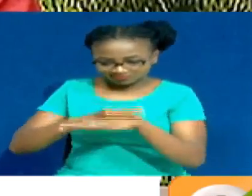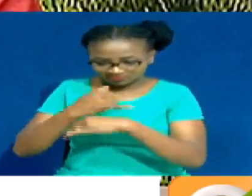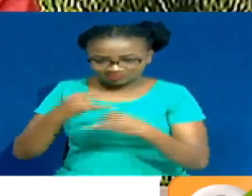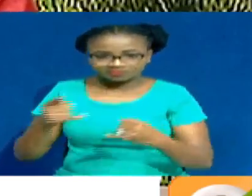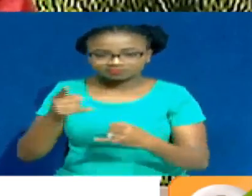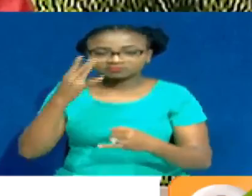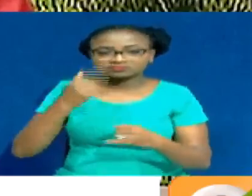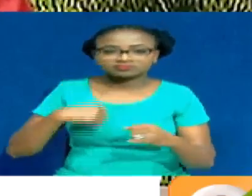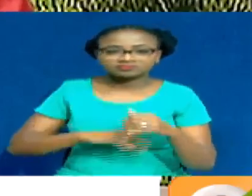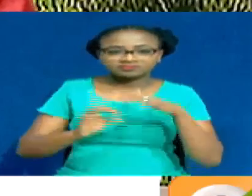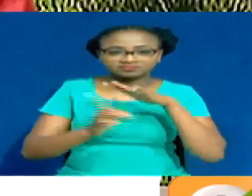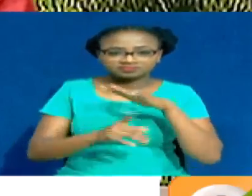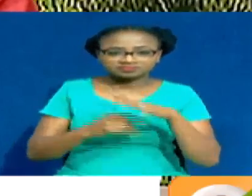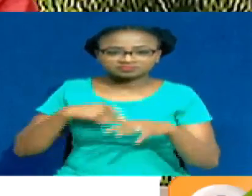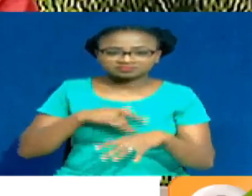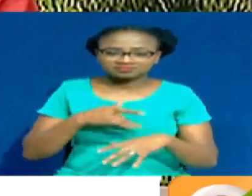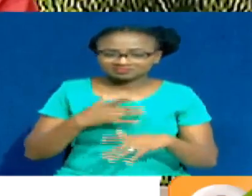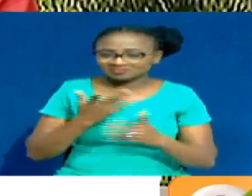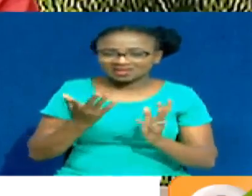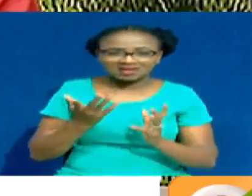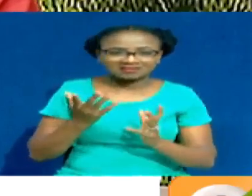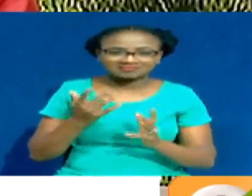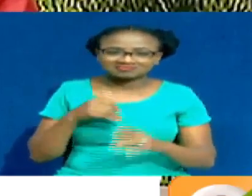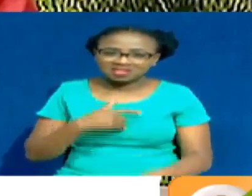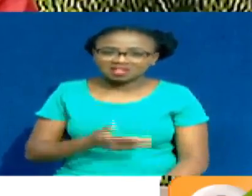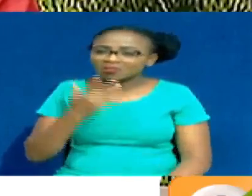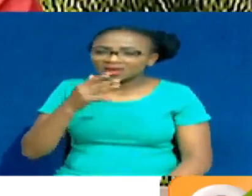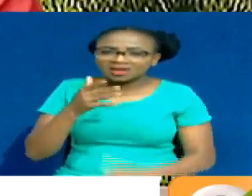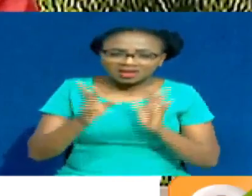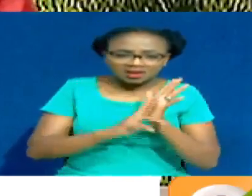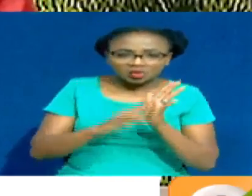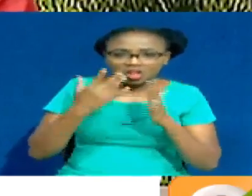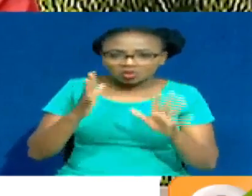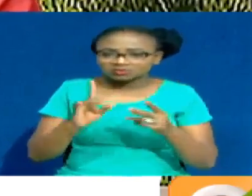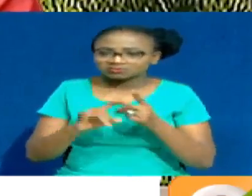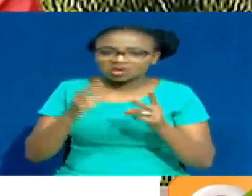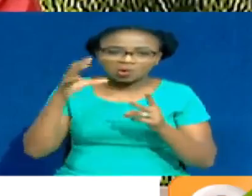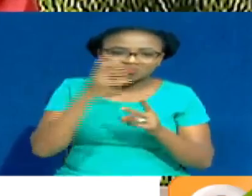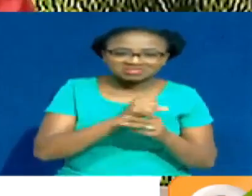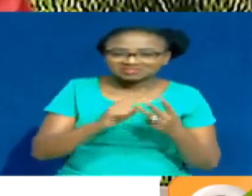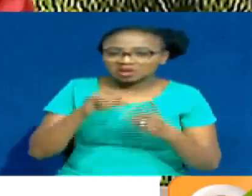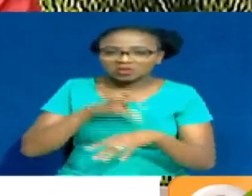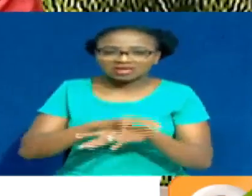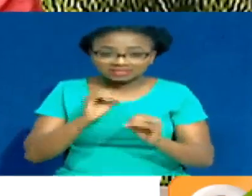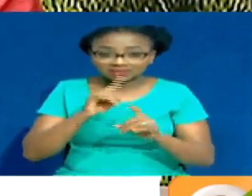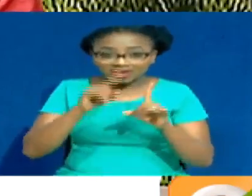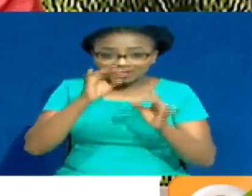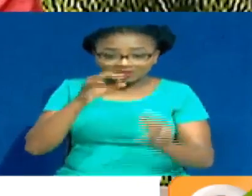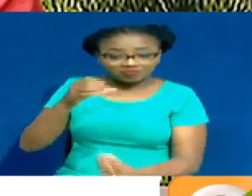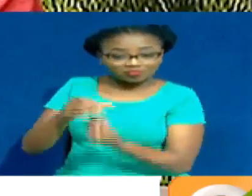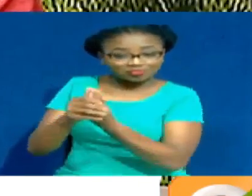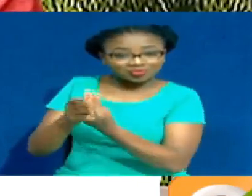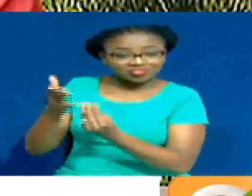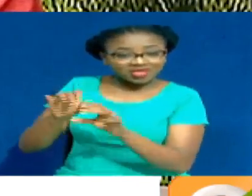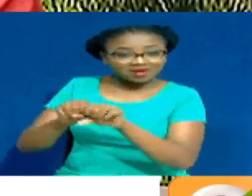ministry, we are really tired of this issue of missing records, or lost records, or misplaced record. If it is on this platform, it cannot